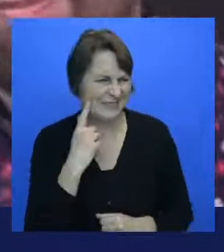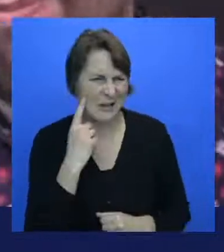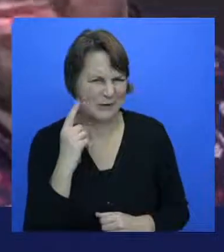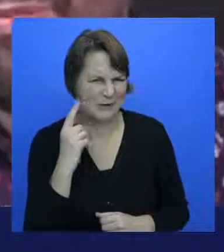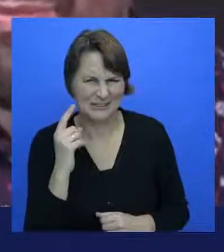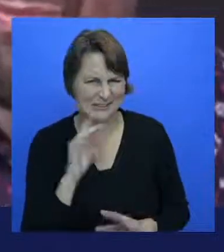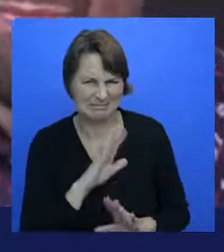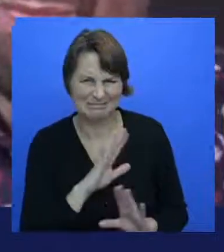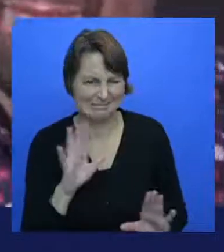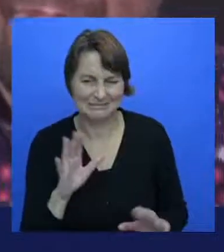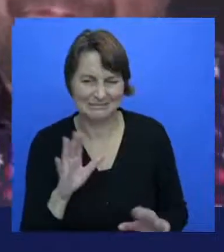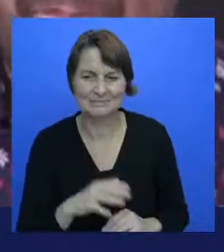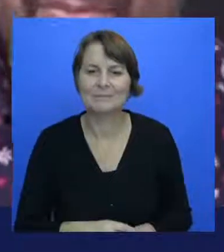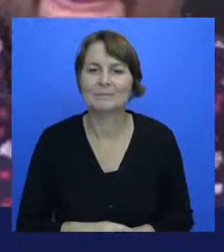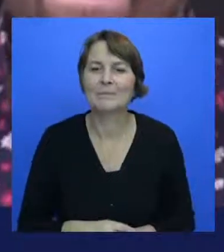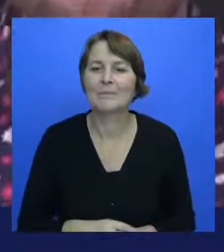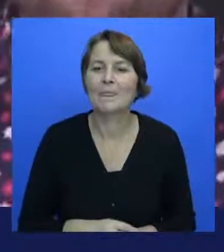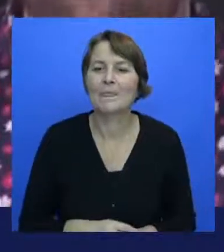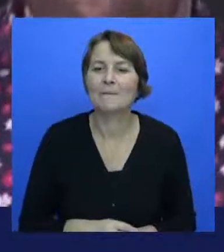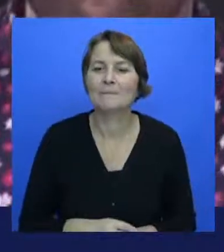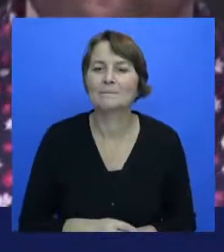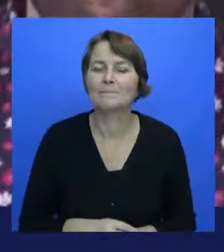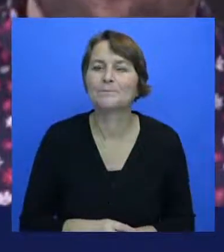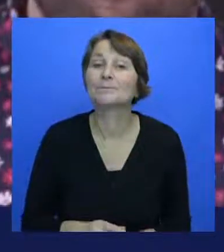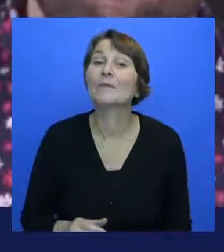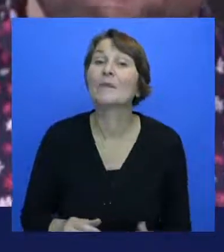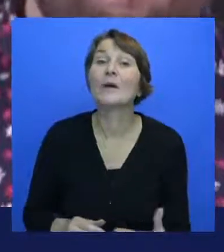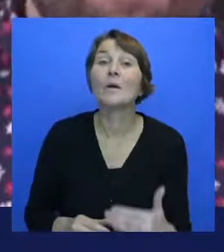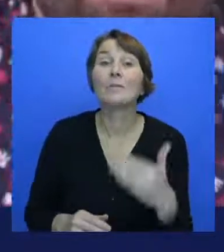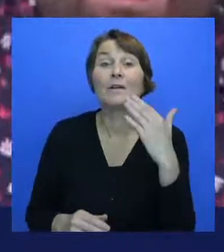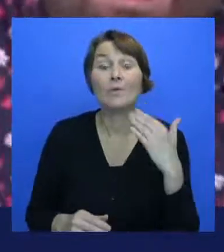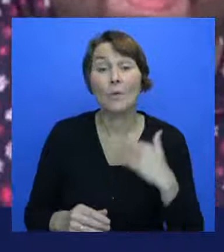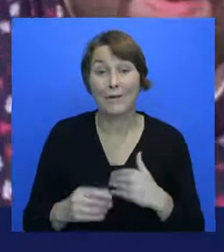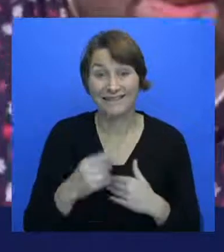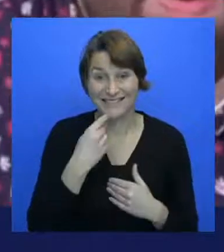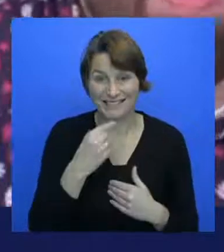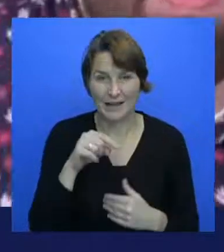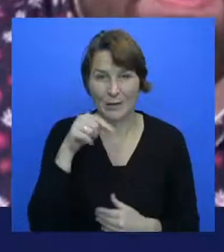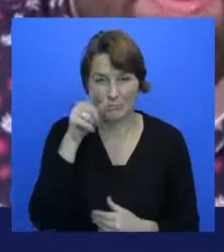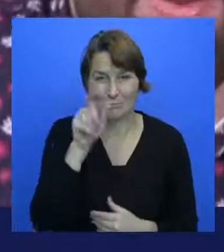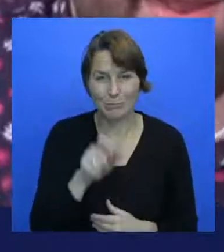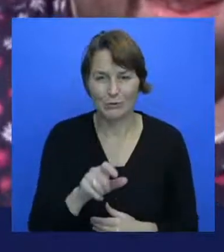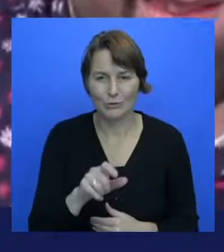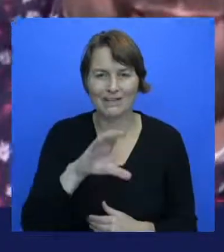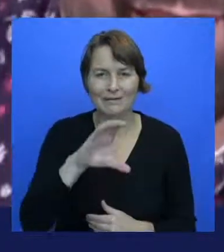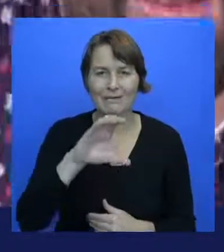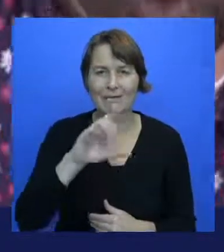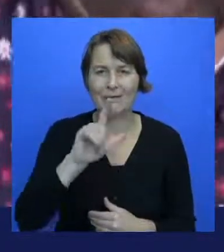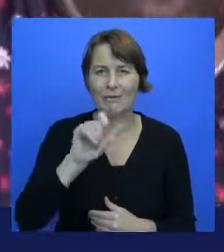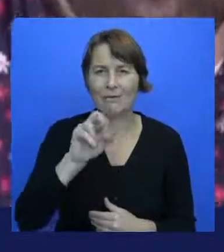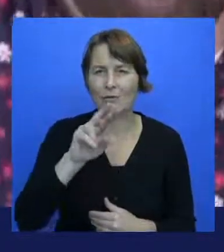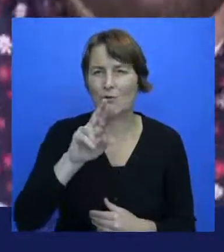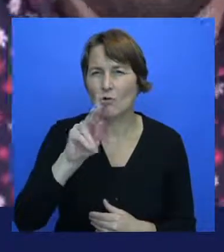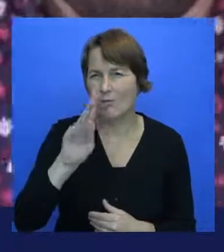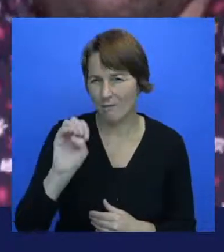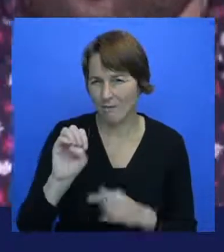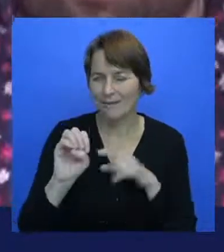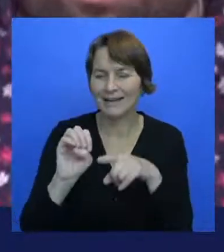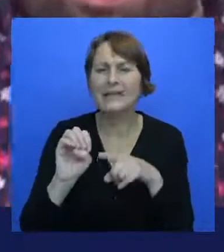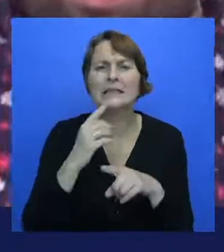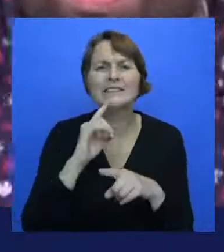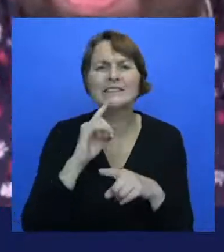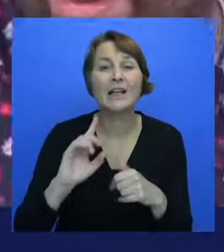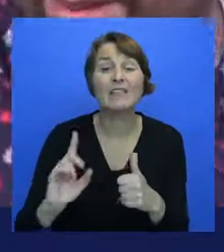well, you know, I mentioned Arthur C. Clarke early on in 2001: A Space Odyssey. He's also the fellow who said first, any sufficiently